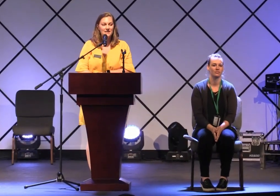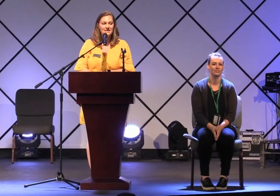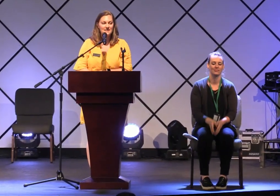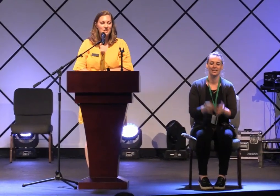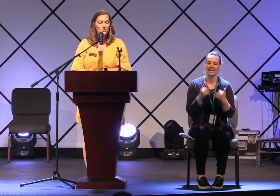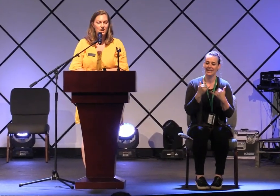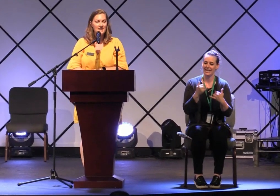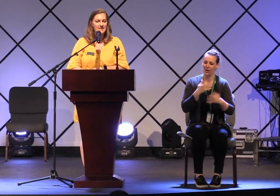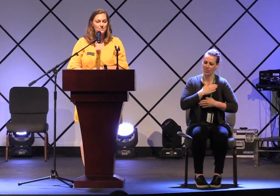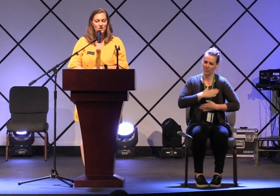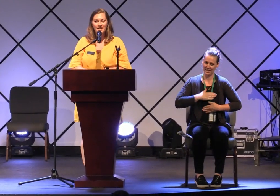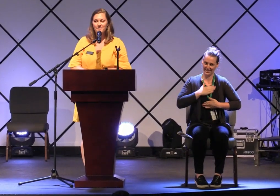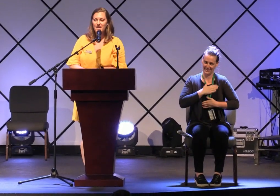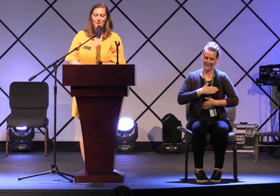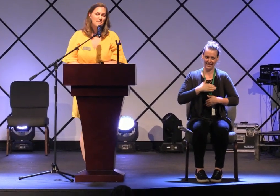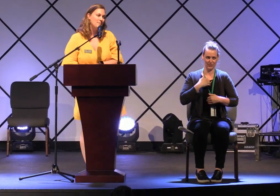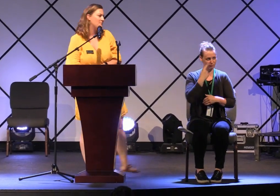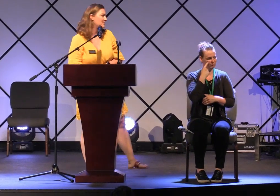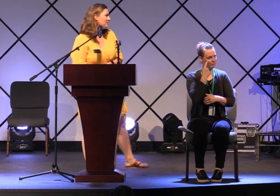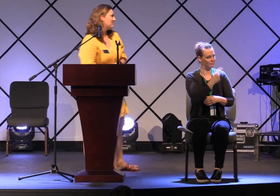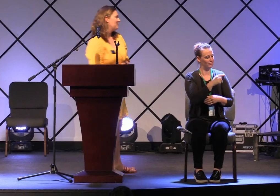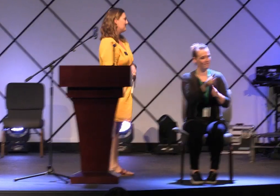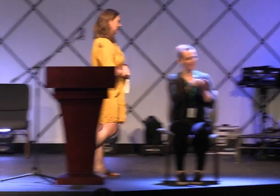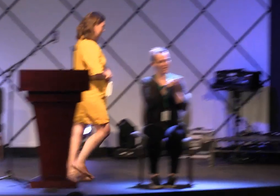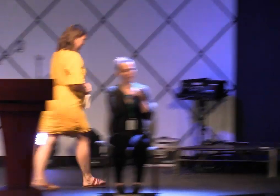And now please enjoy a team training video.